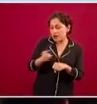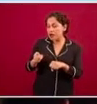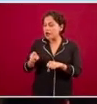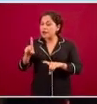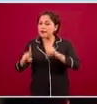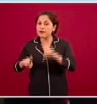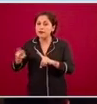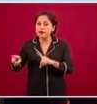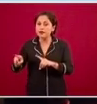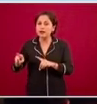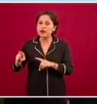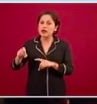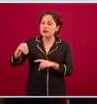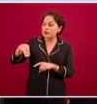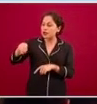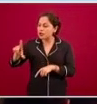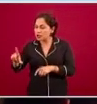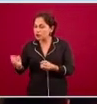of a larger